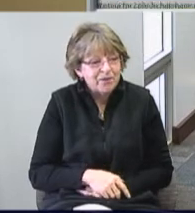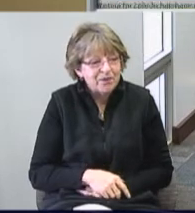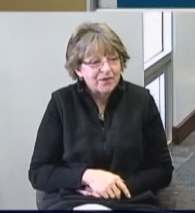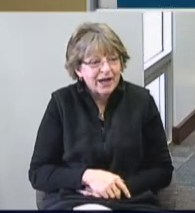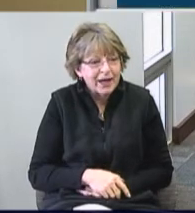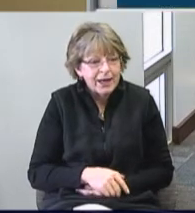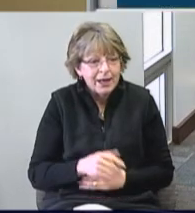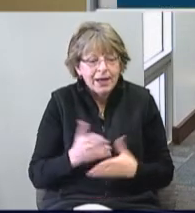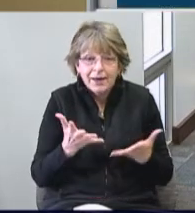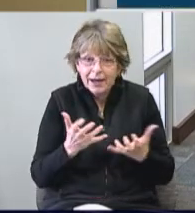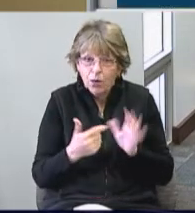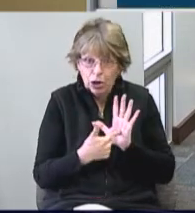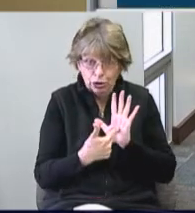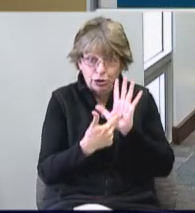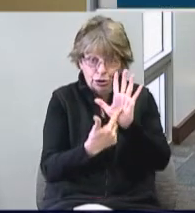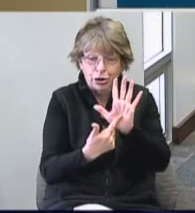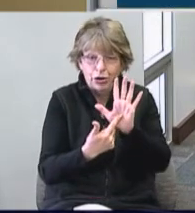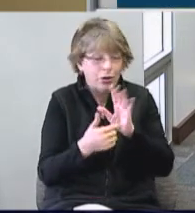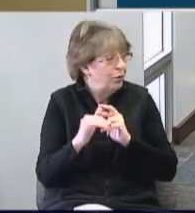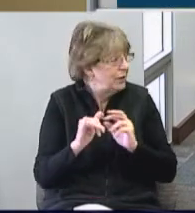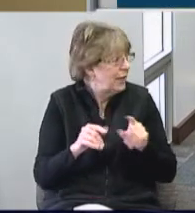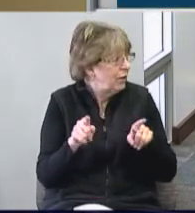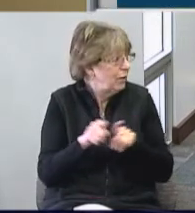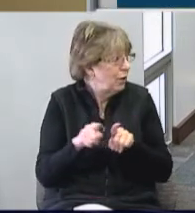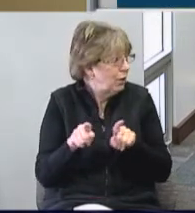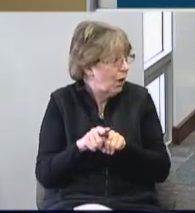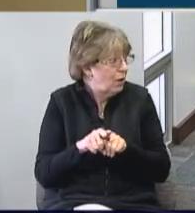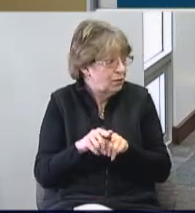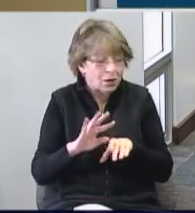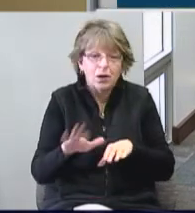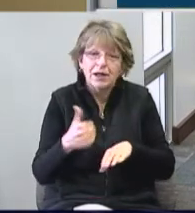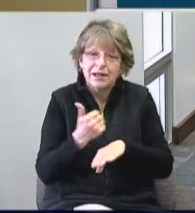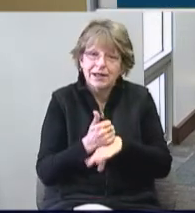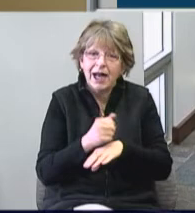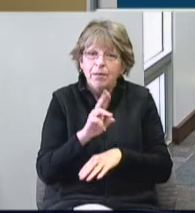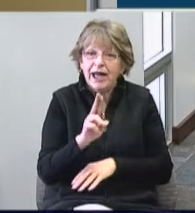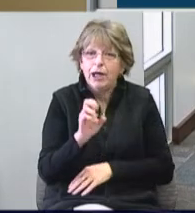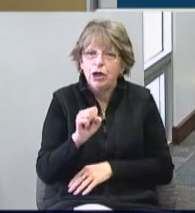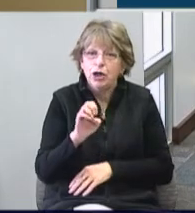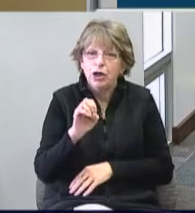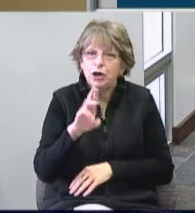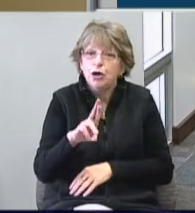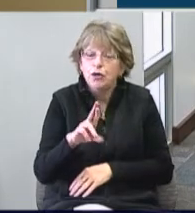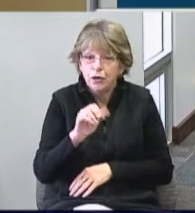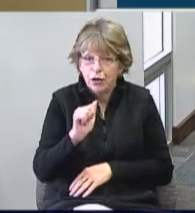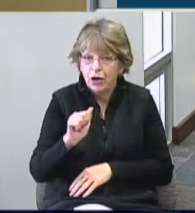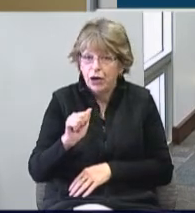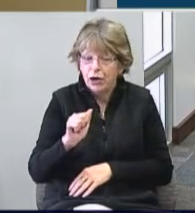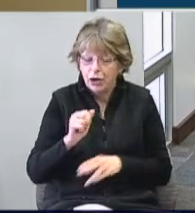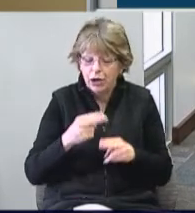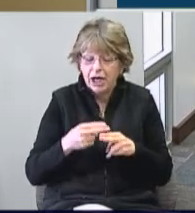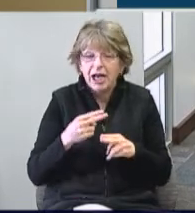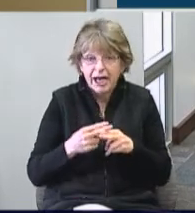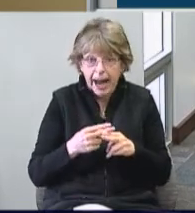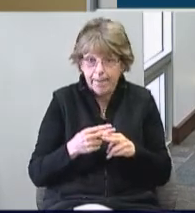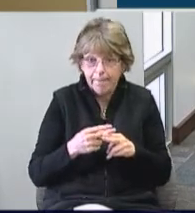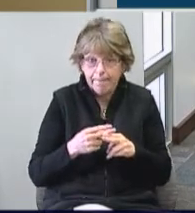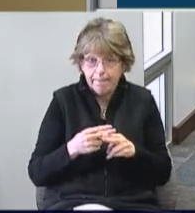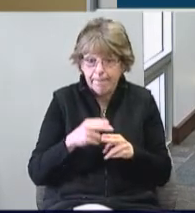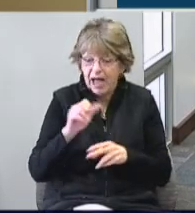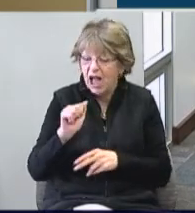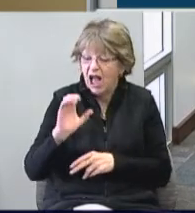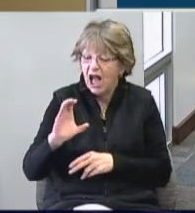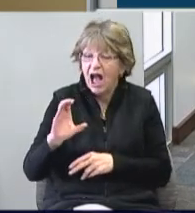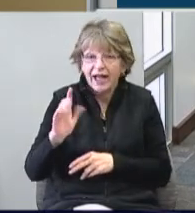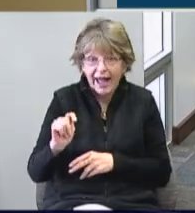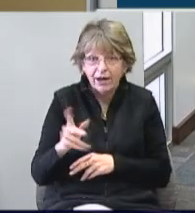go over real quick was you can also create a user account, this username. And if